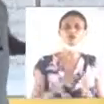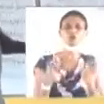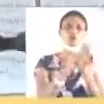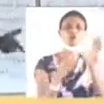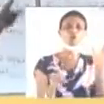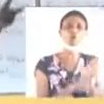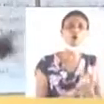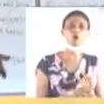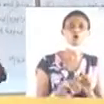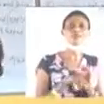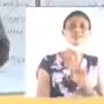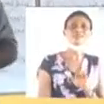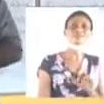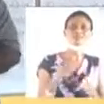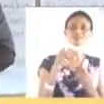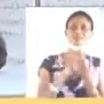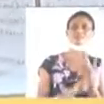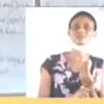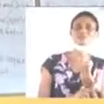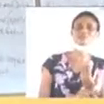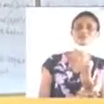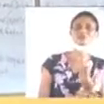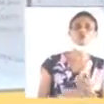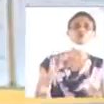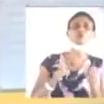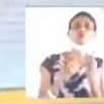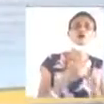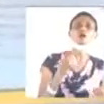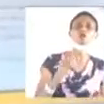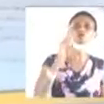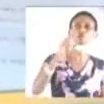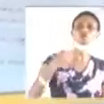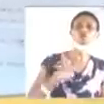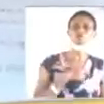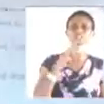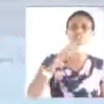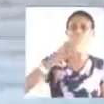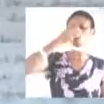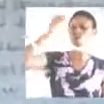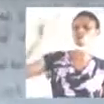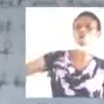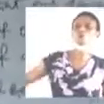One will say lawlessness. The second one, they neglect